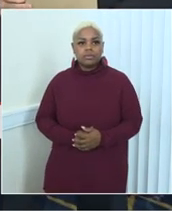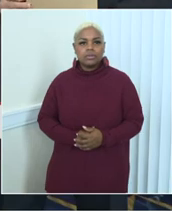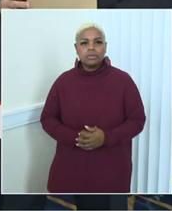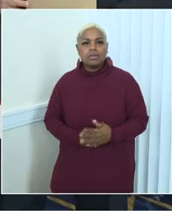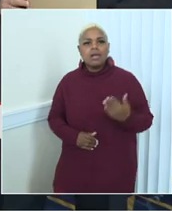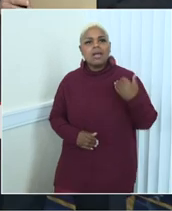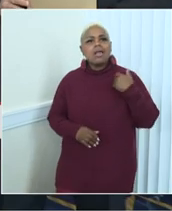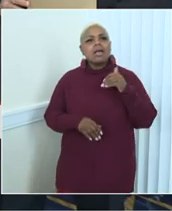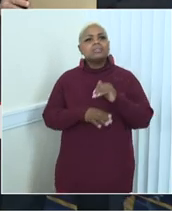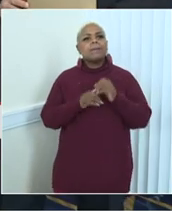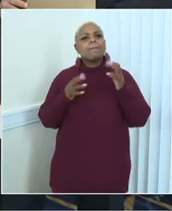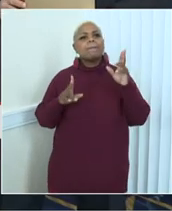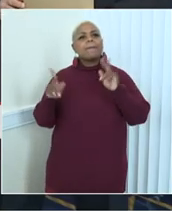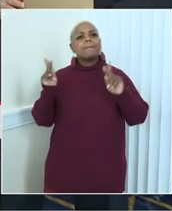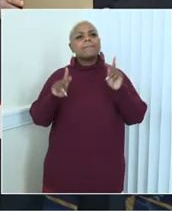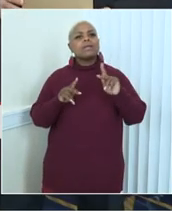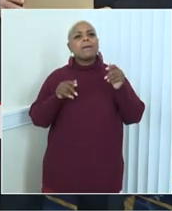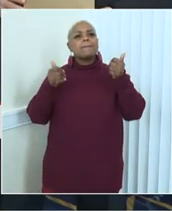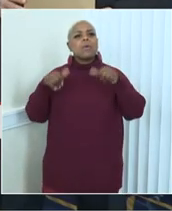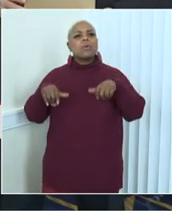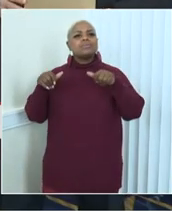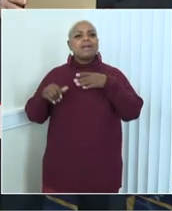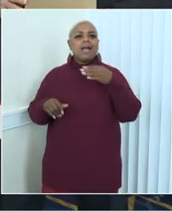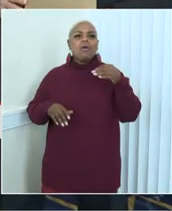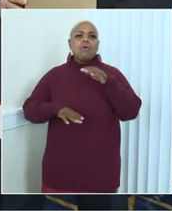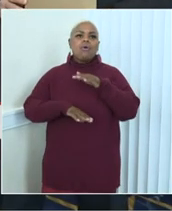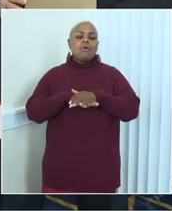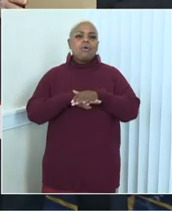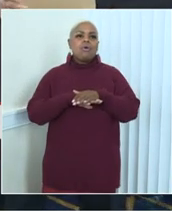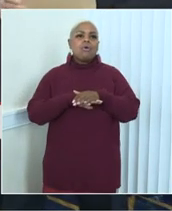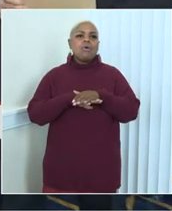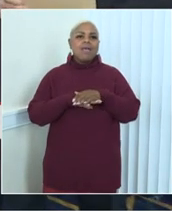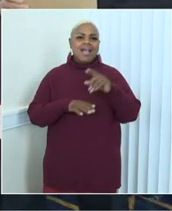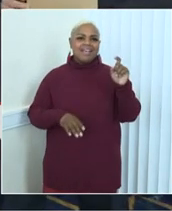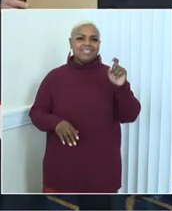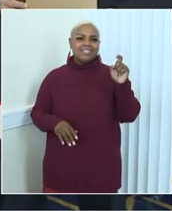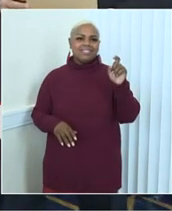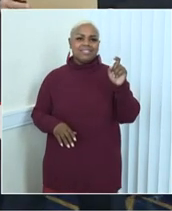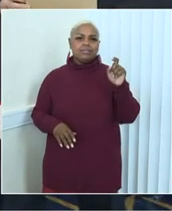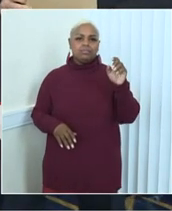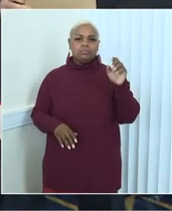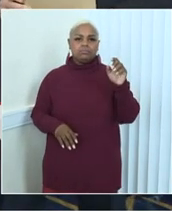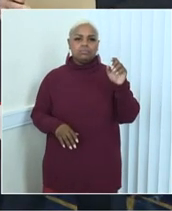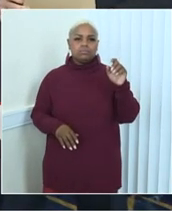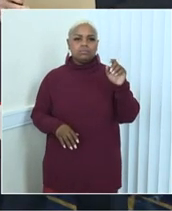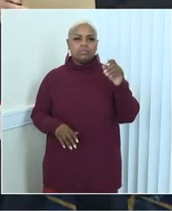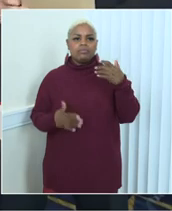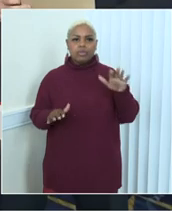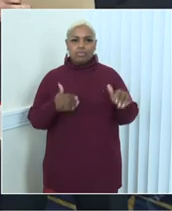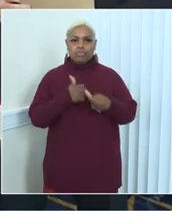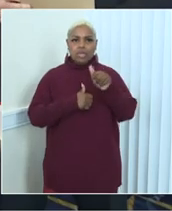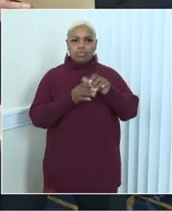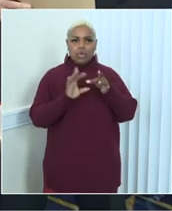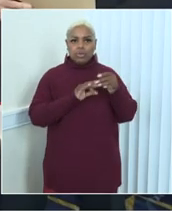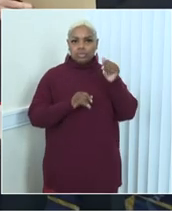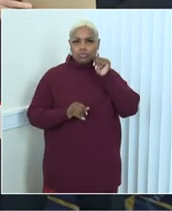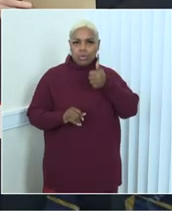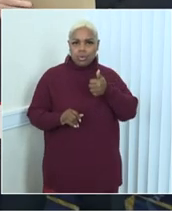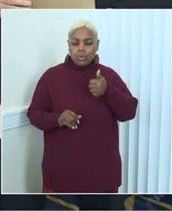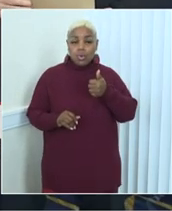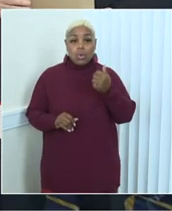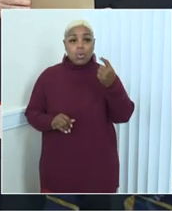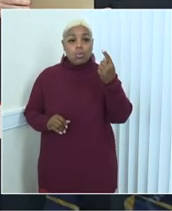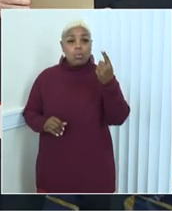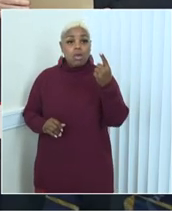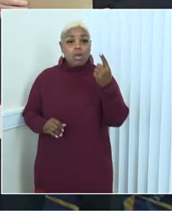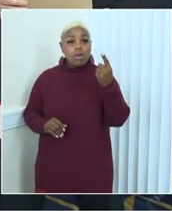media, especially on X, saying that there's all kinds of threats regarding tomorrow. In one post, someone even said there's a